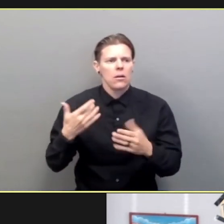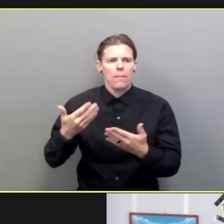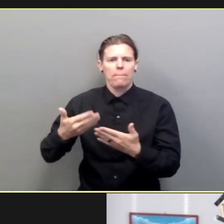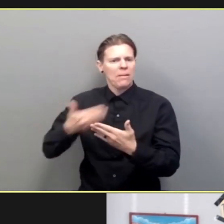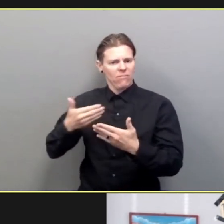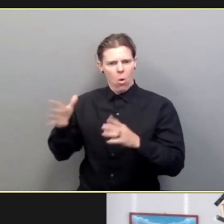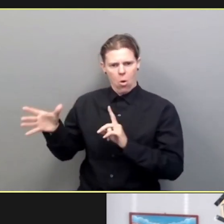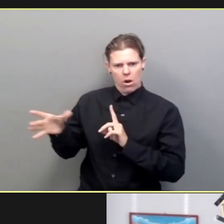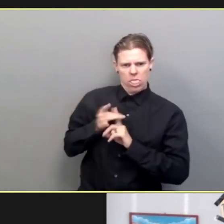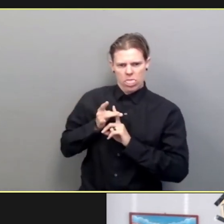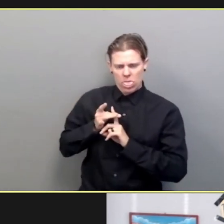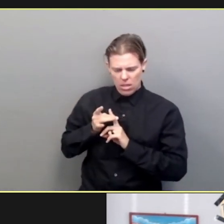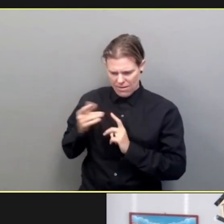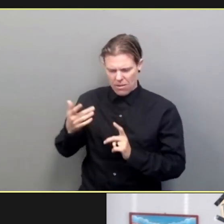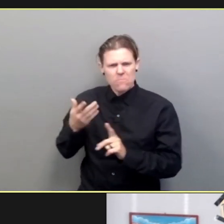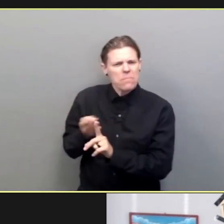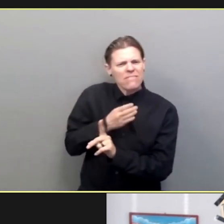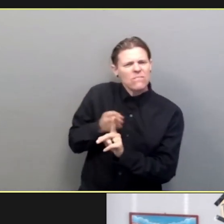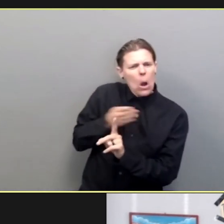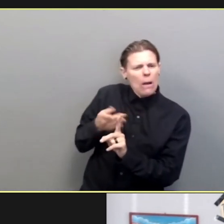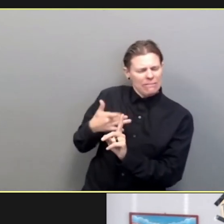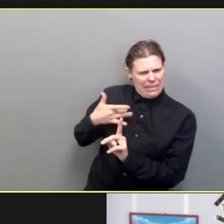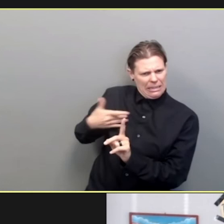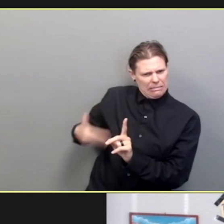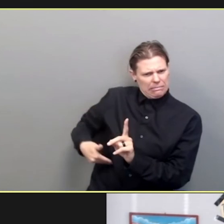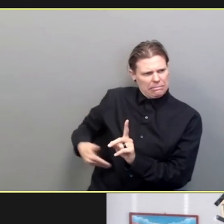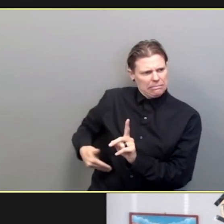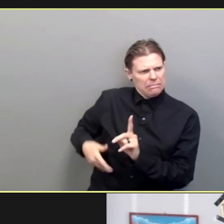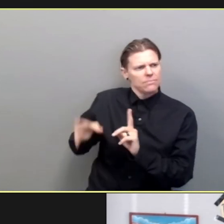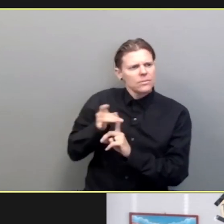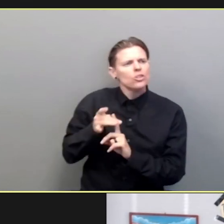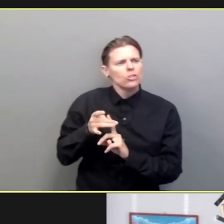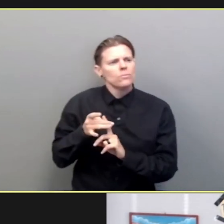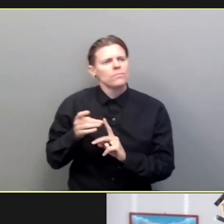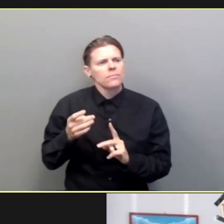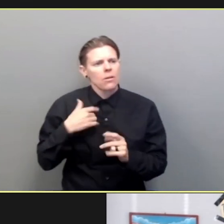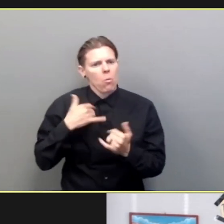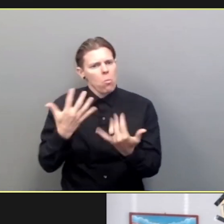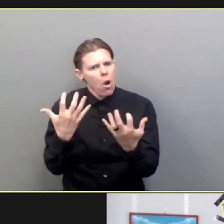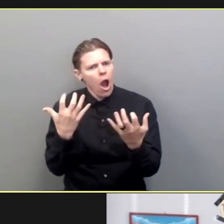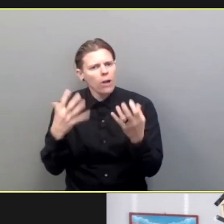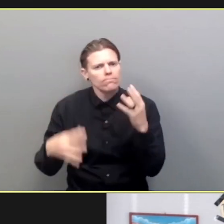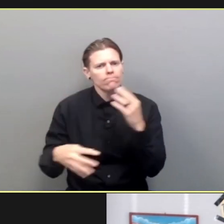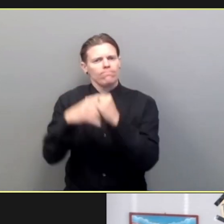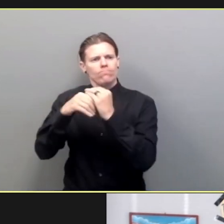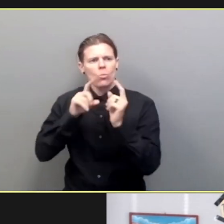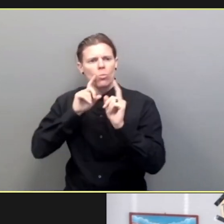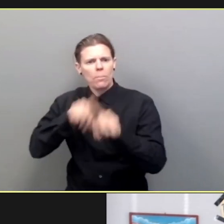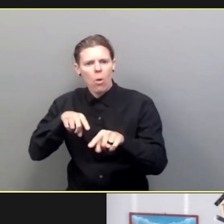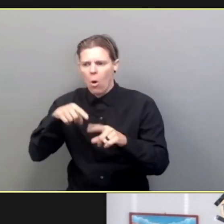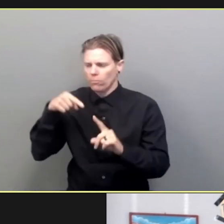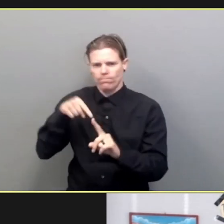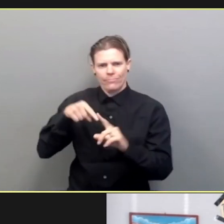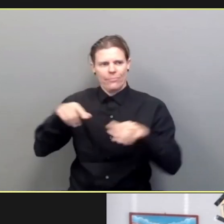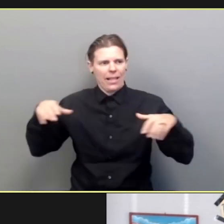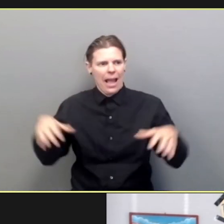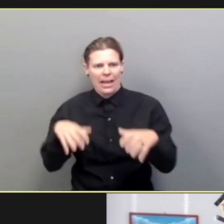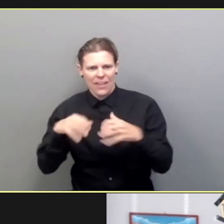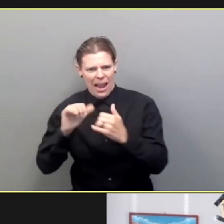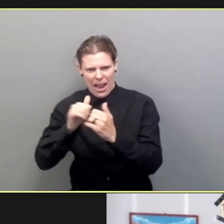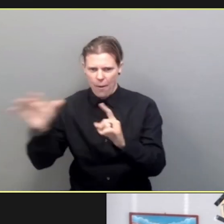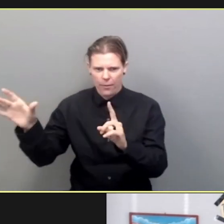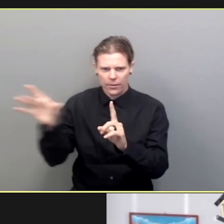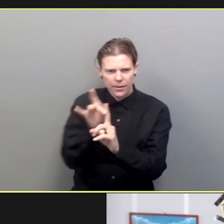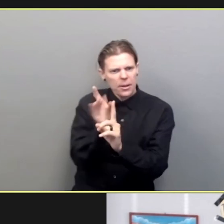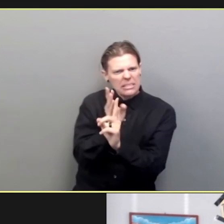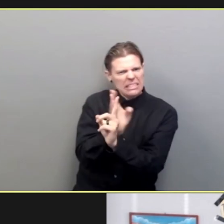characteristics report used to include those reporting activities prior to illness. I don't think it has since the summer, and I don't know if it's still